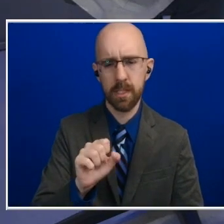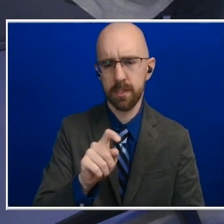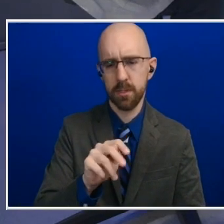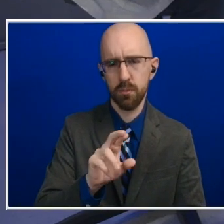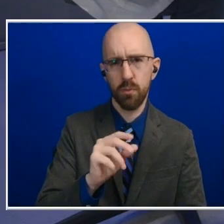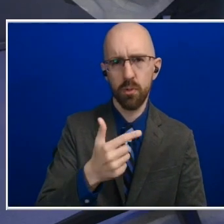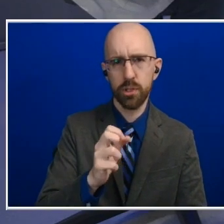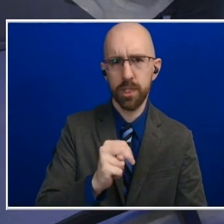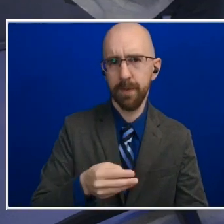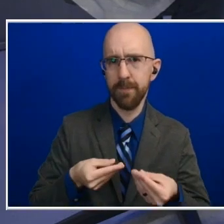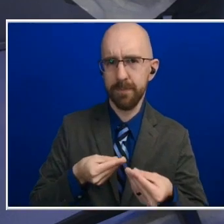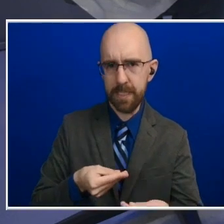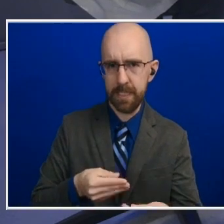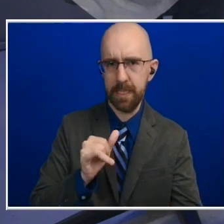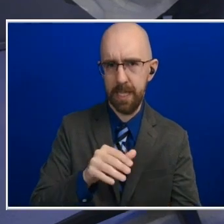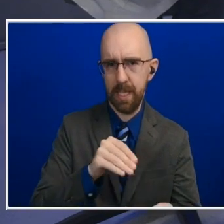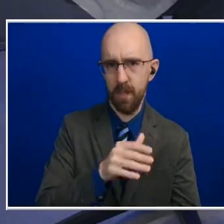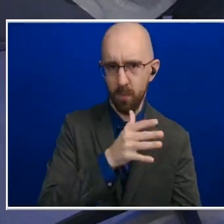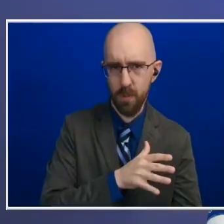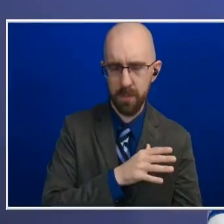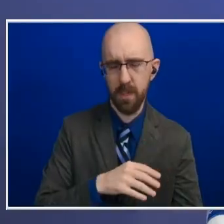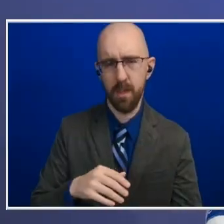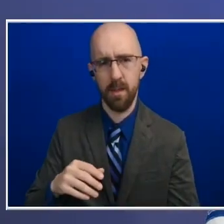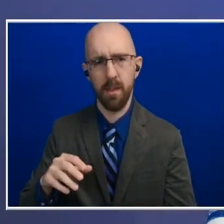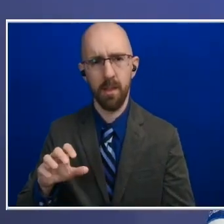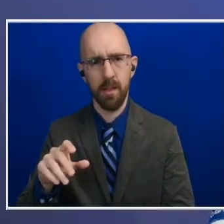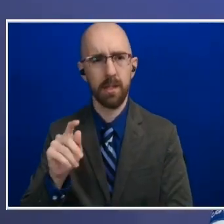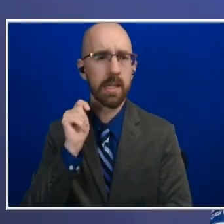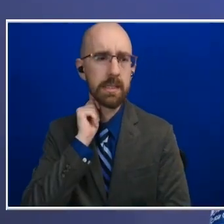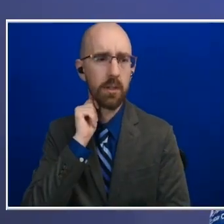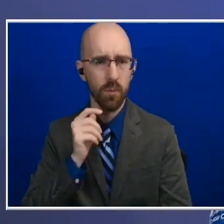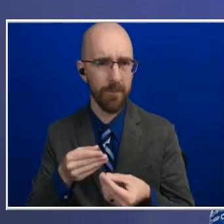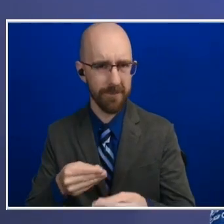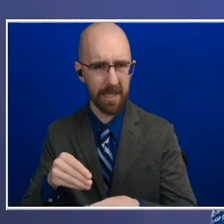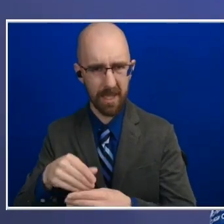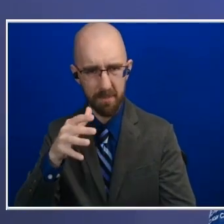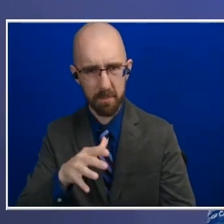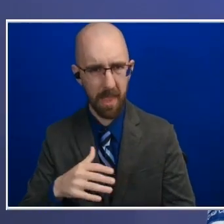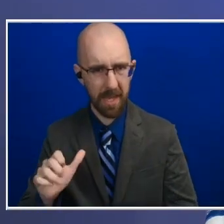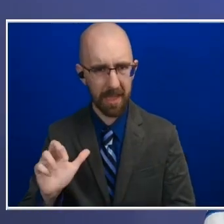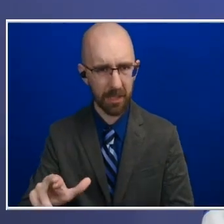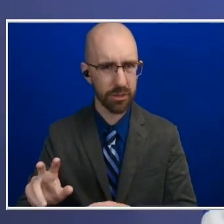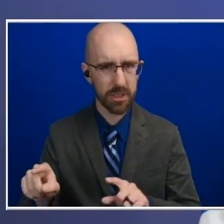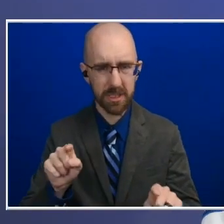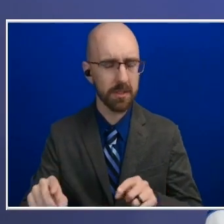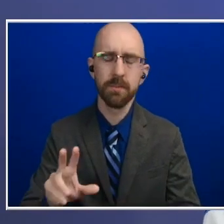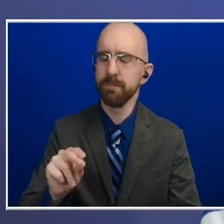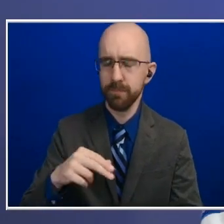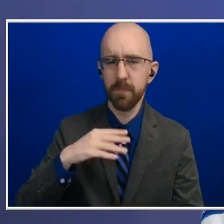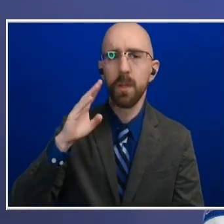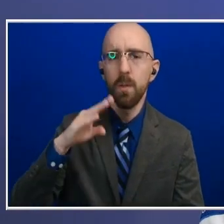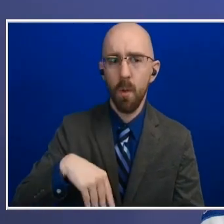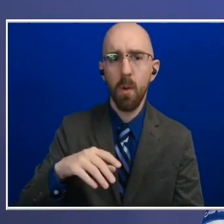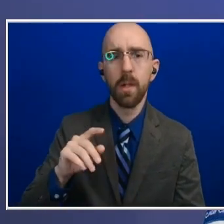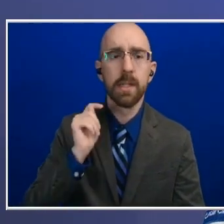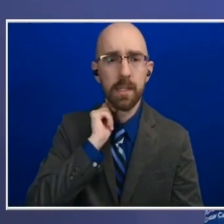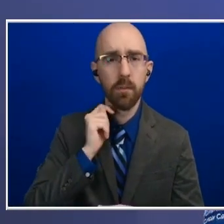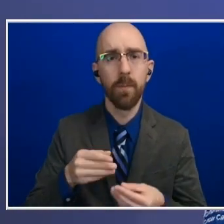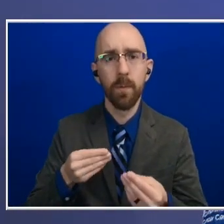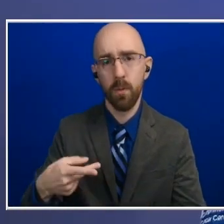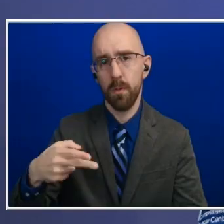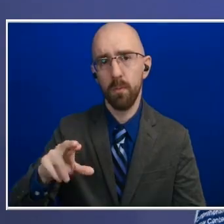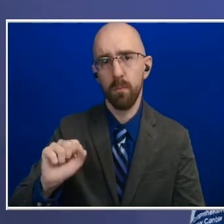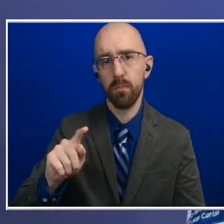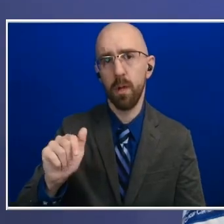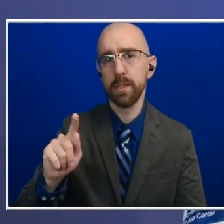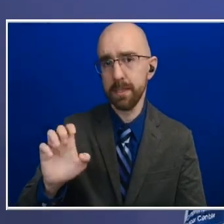it in men? No. Very legitimate question. We know that testosterone fuels prostate cancer, but actually